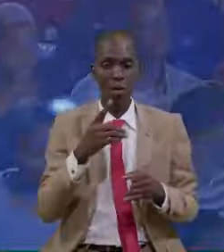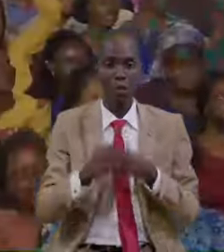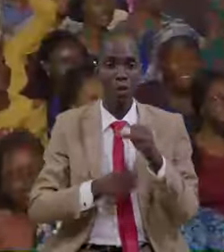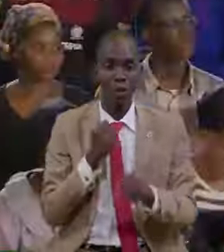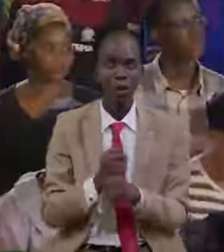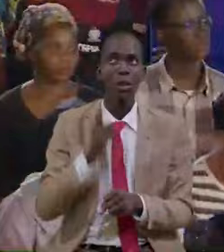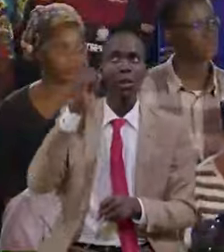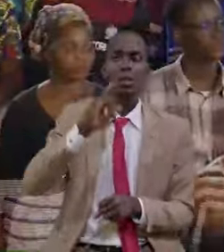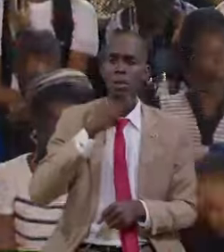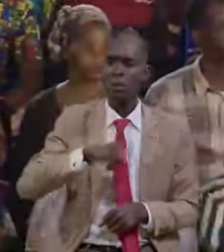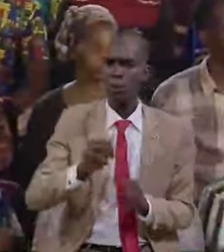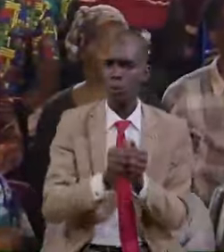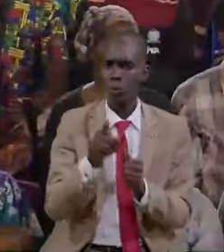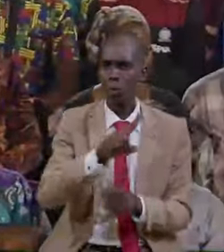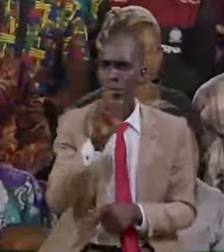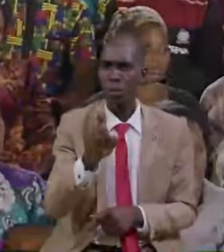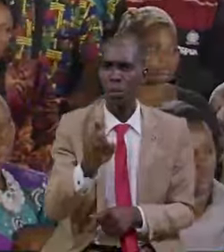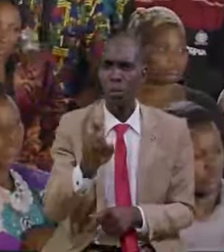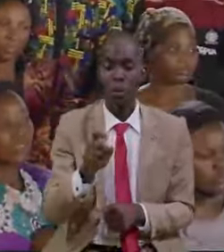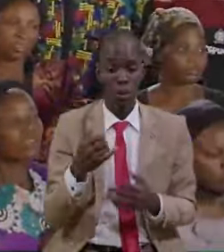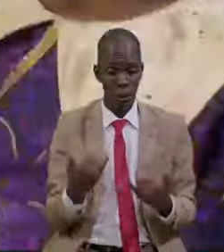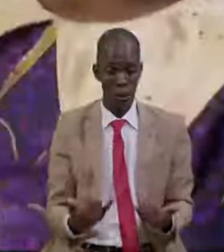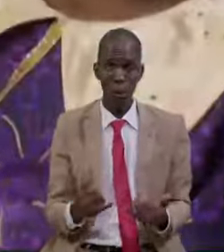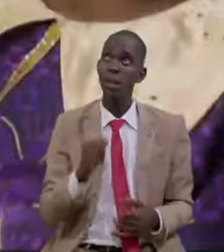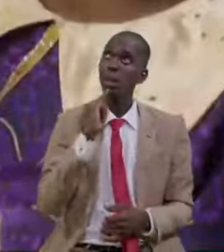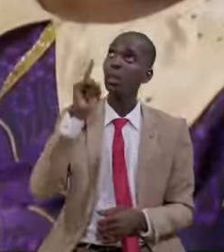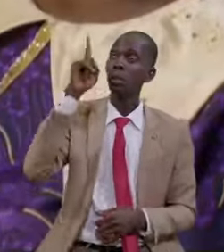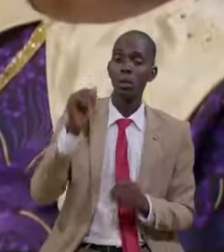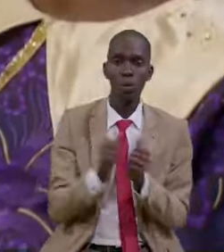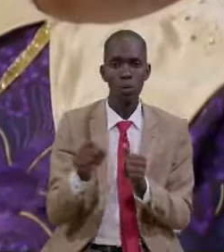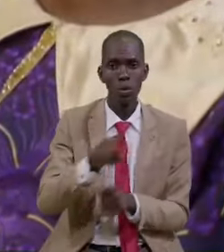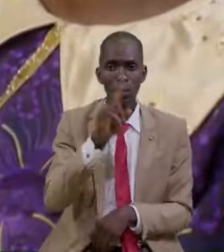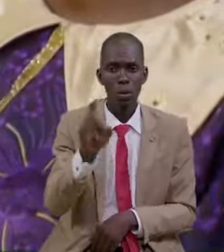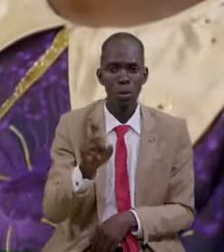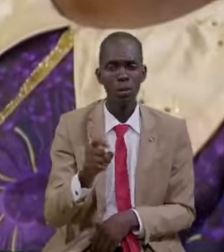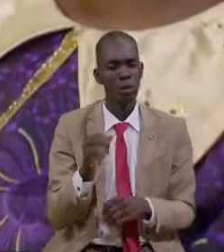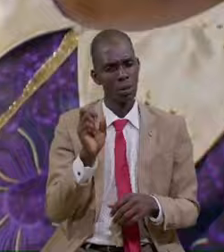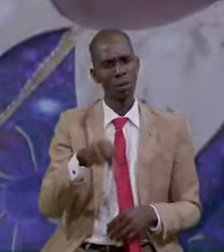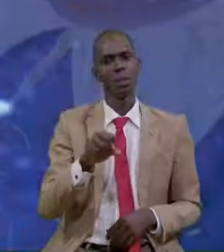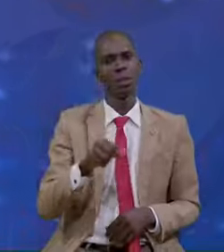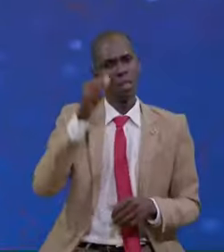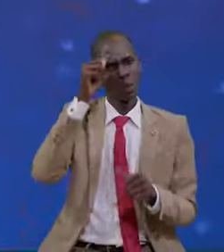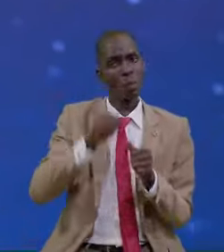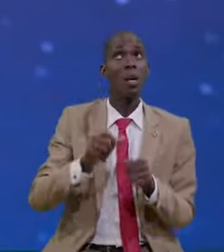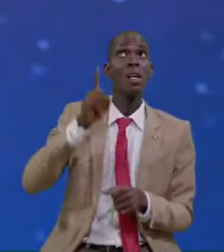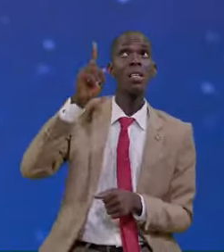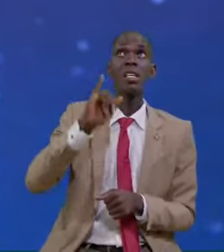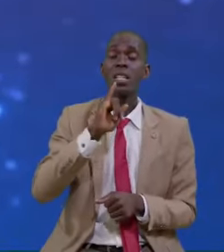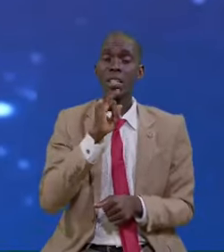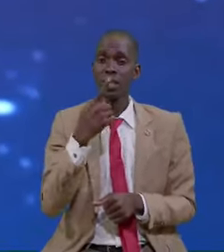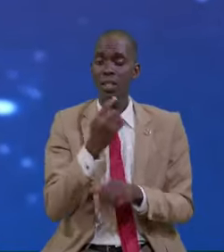you? Over here now, is he with you? Remember, he's Savior. Remember, he's